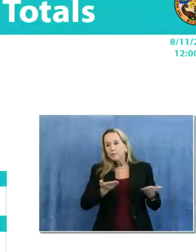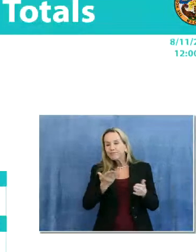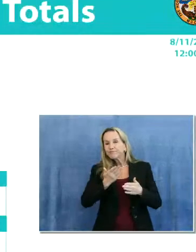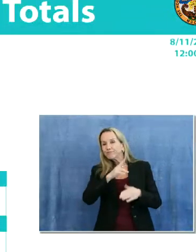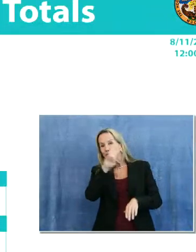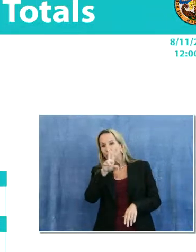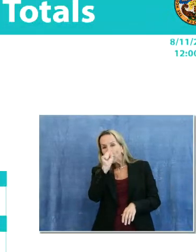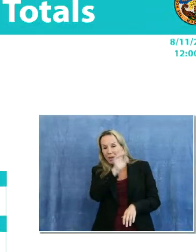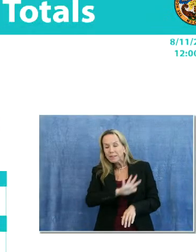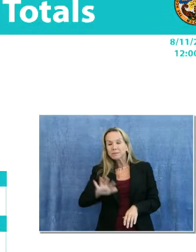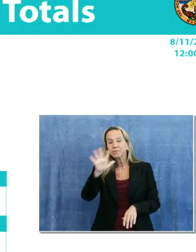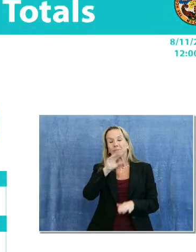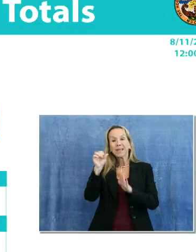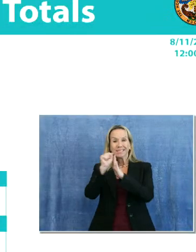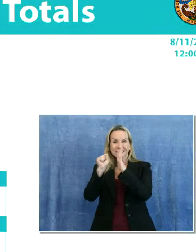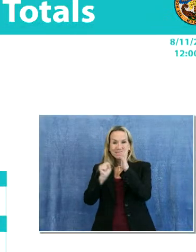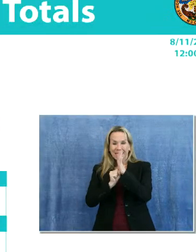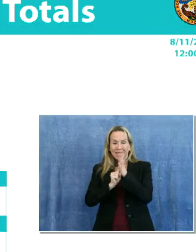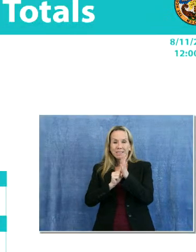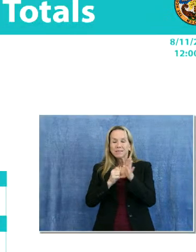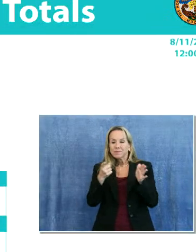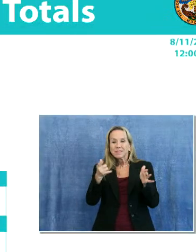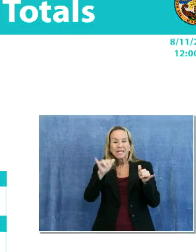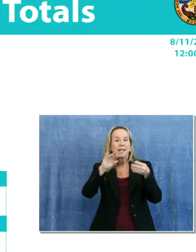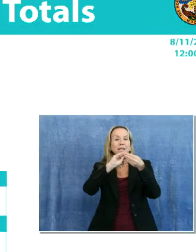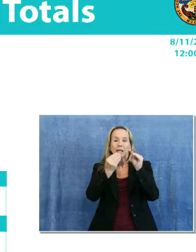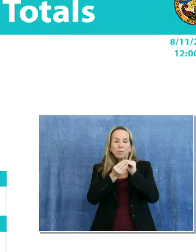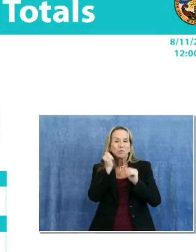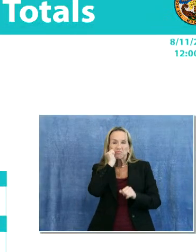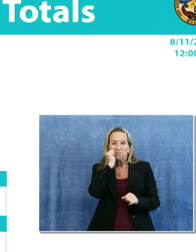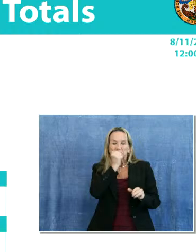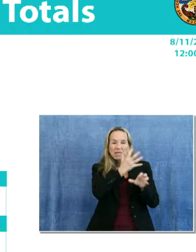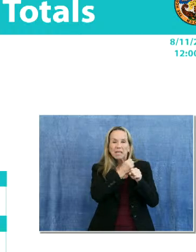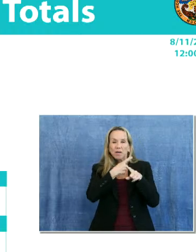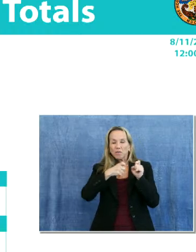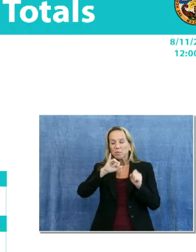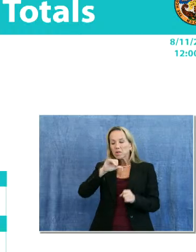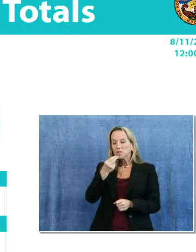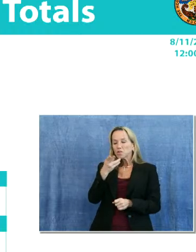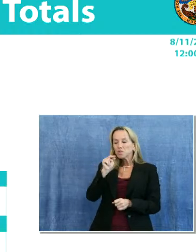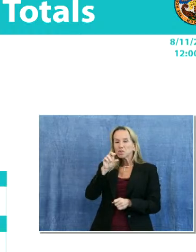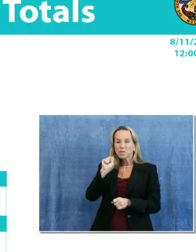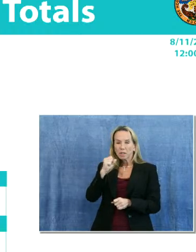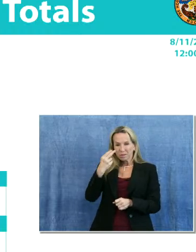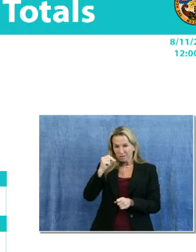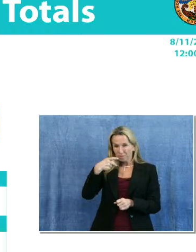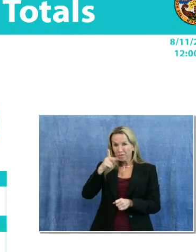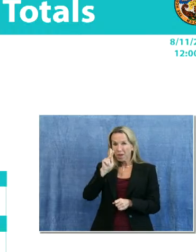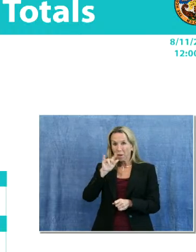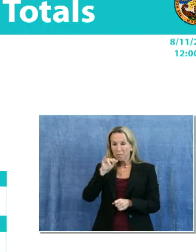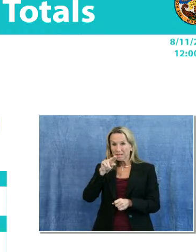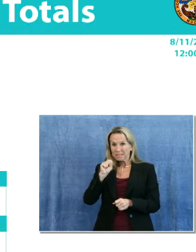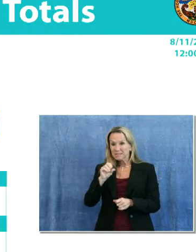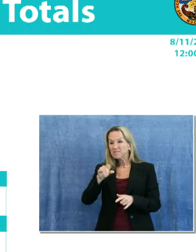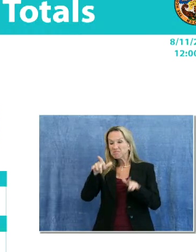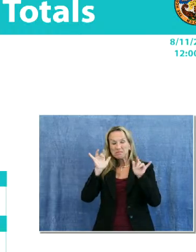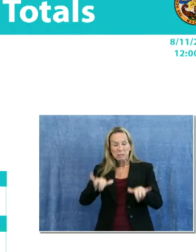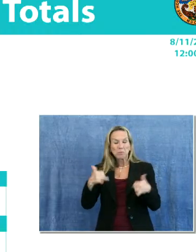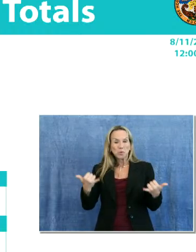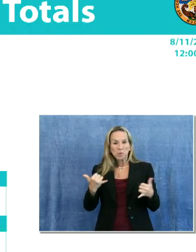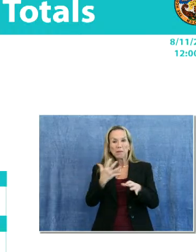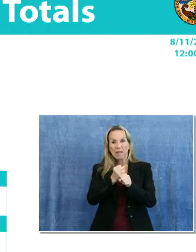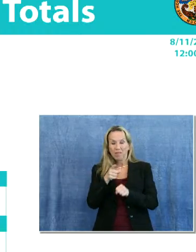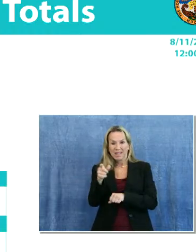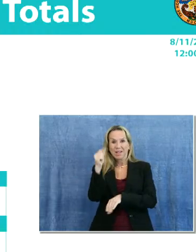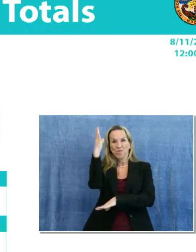data from the Johns Hopkins dashboard, and the data were attained today at noon. We've